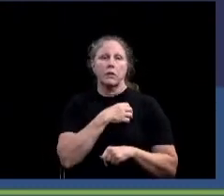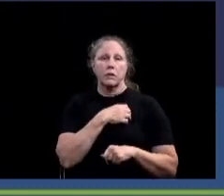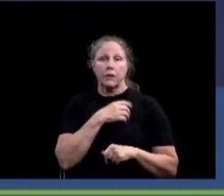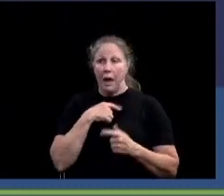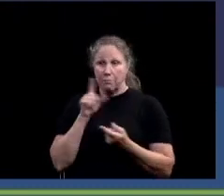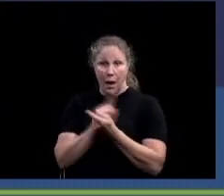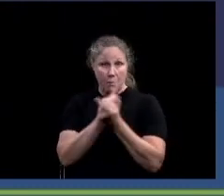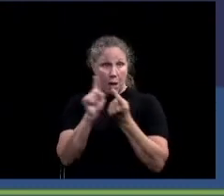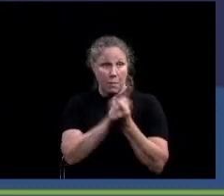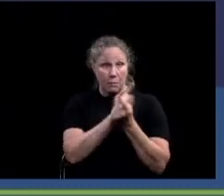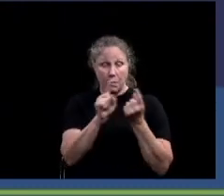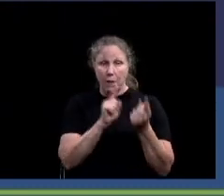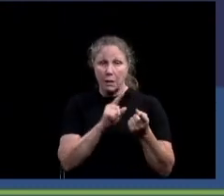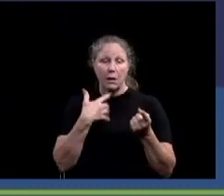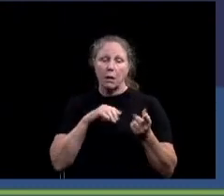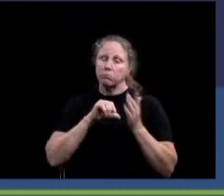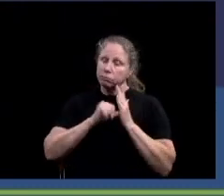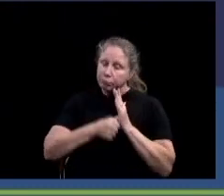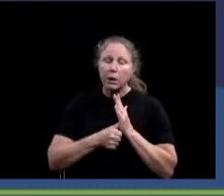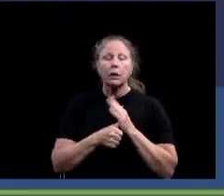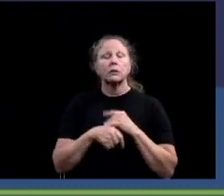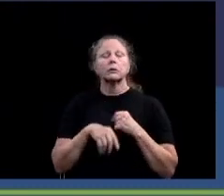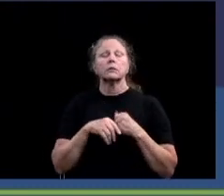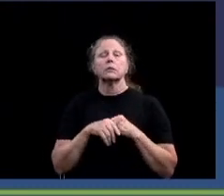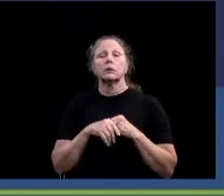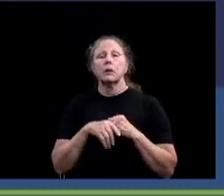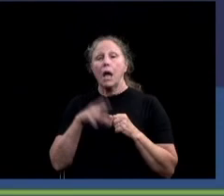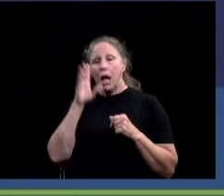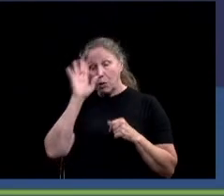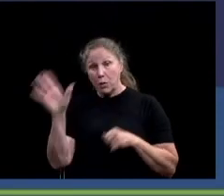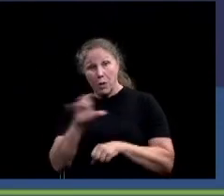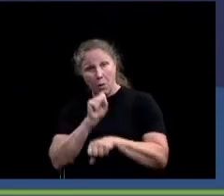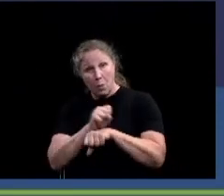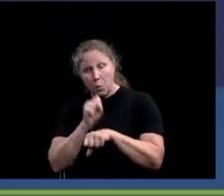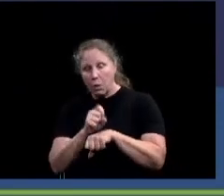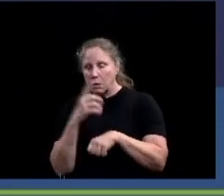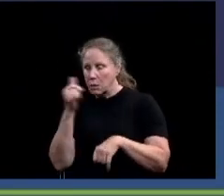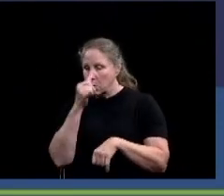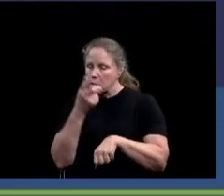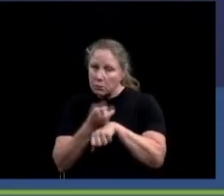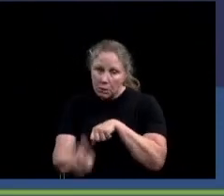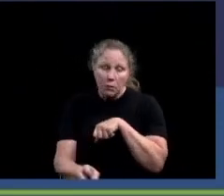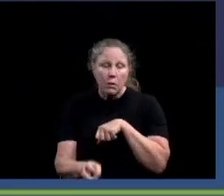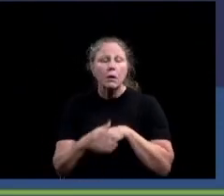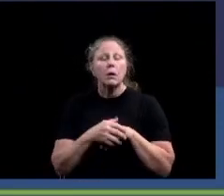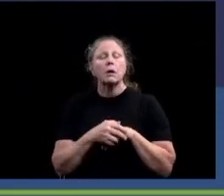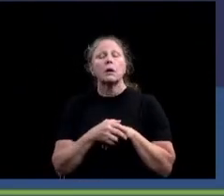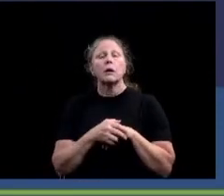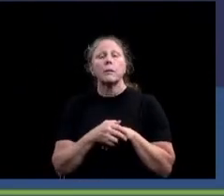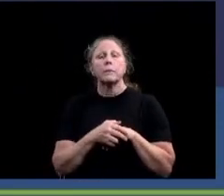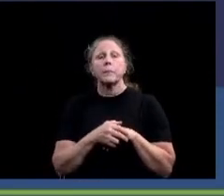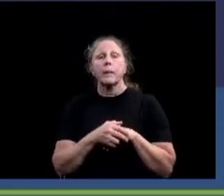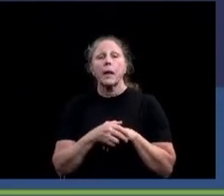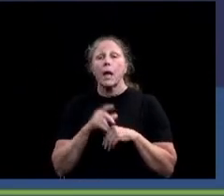a difficult job they do. And I know that I don't even understand how difficult and dangerous it is.